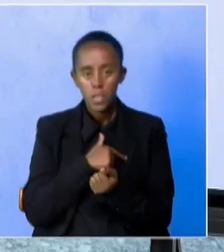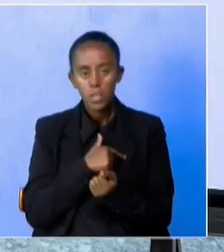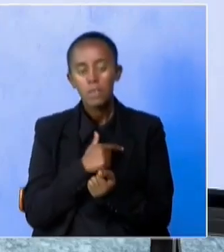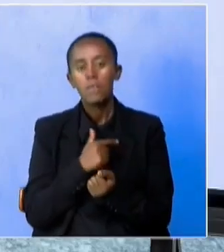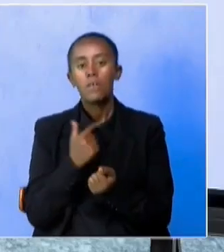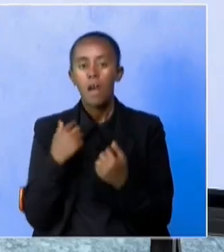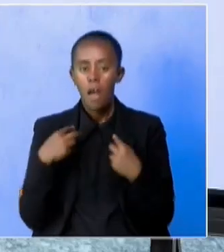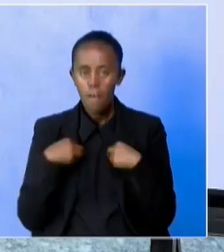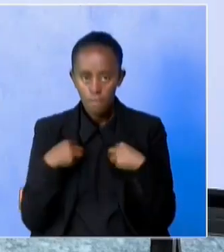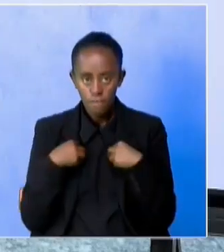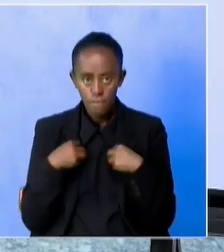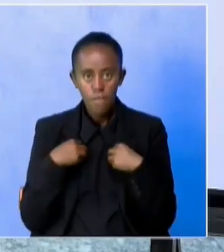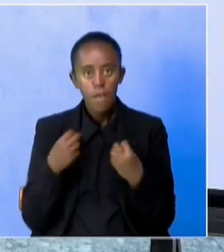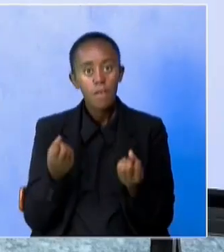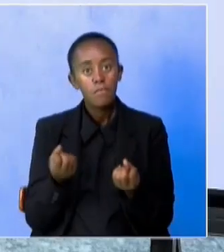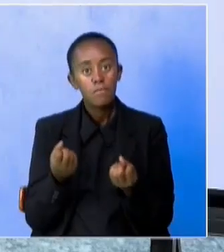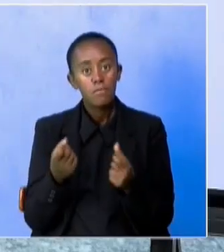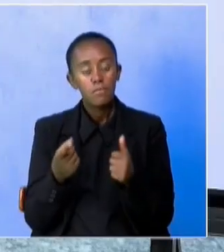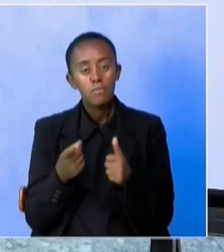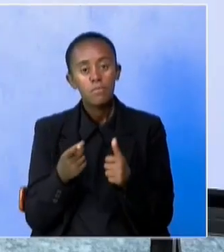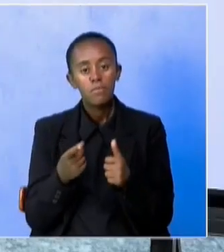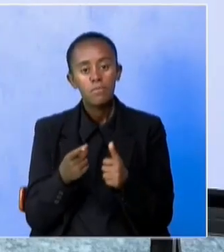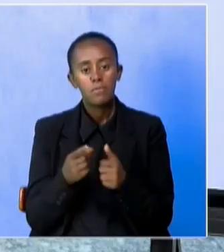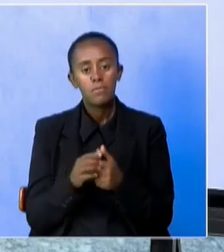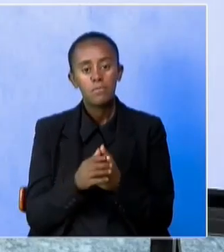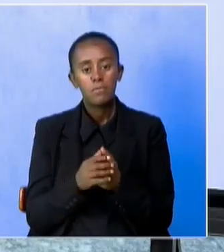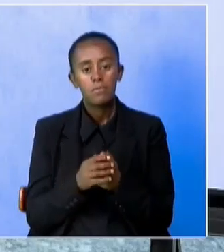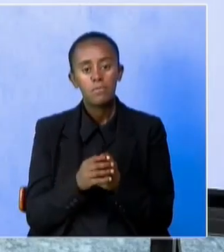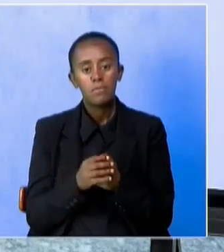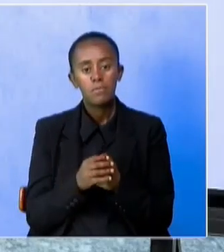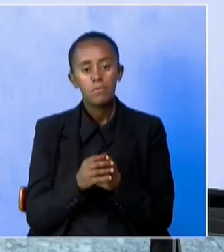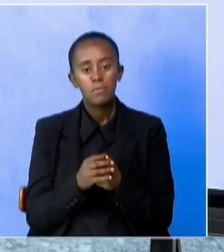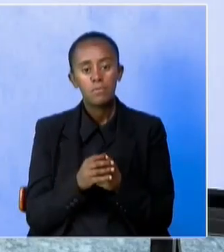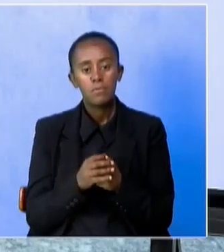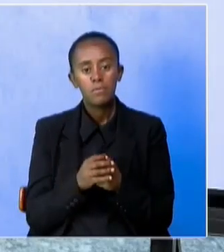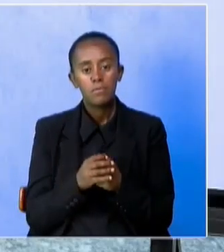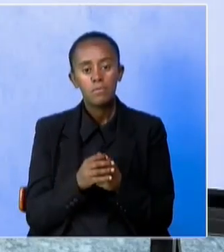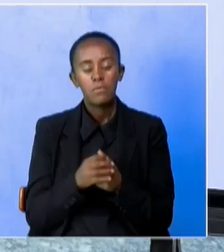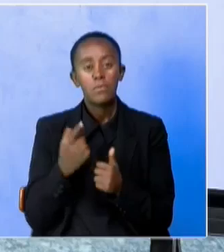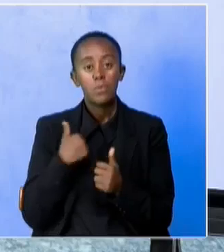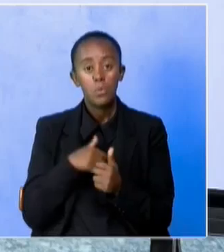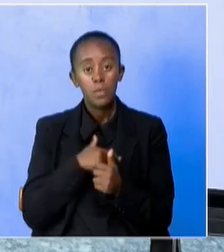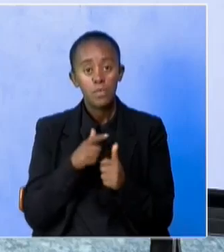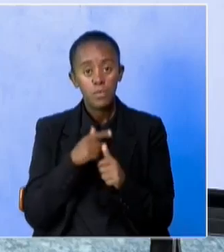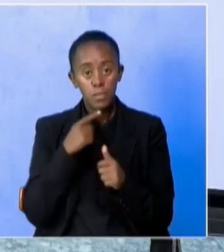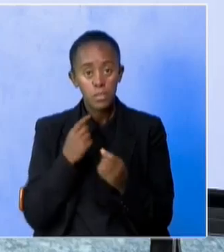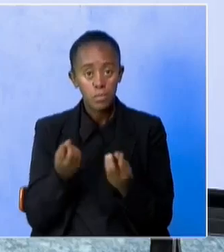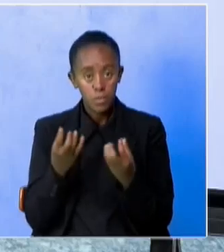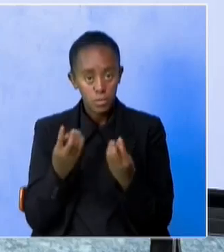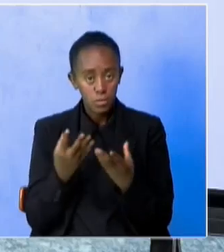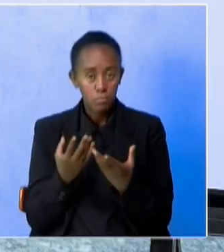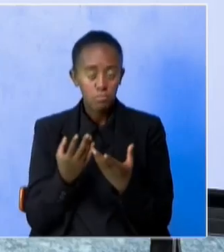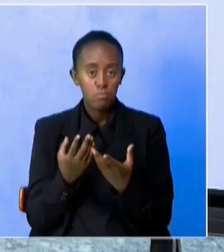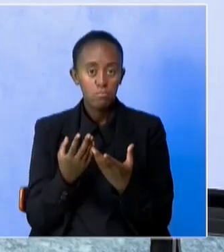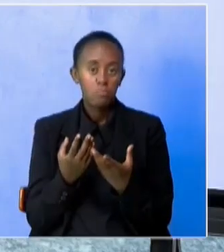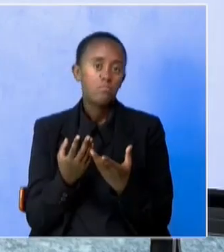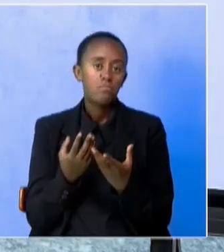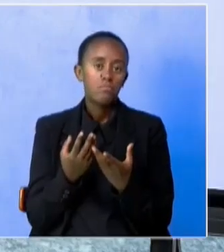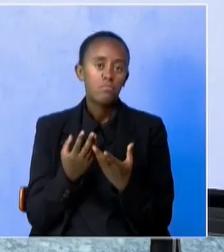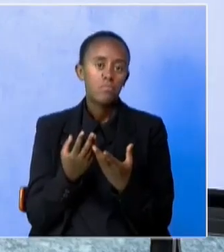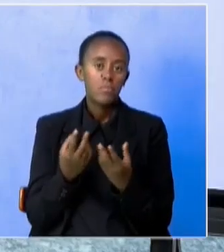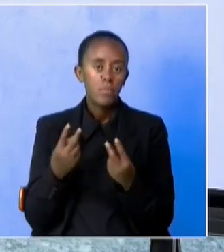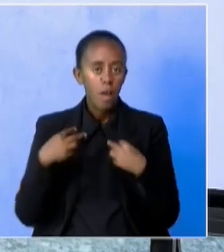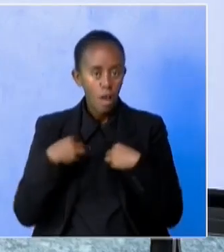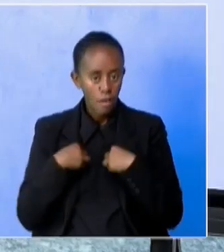first person plural. But we change, if you see here, we have been using have until this point, but we